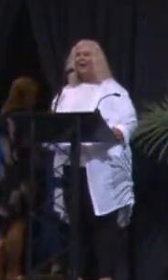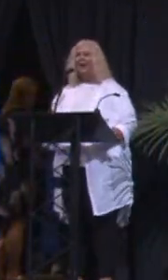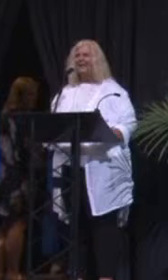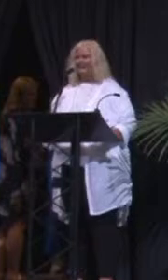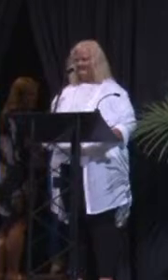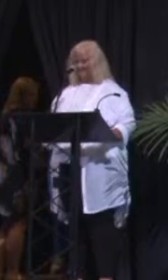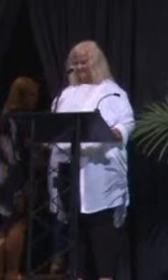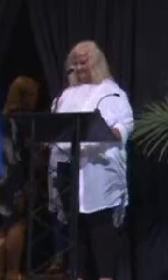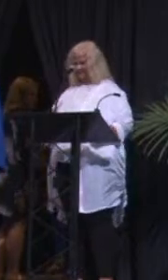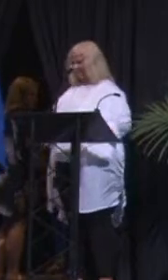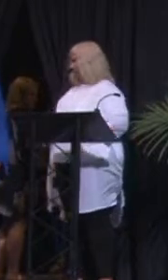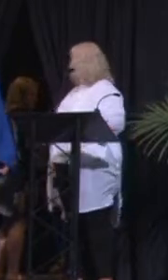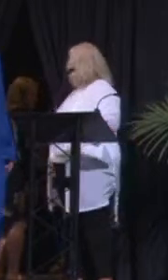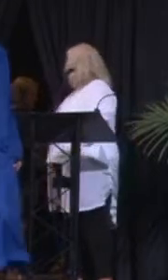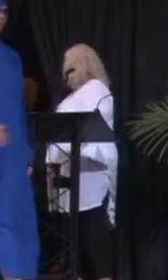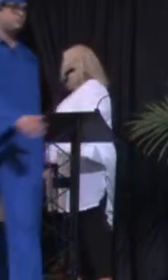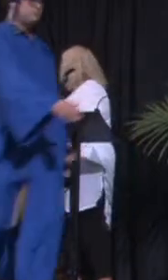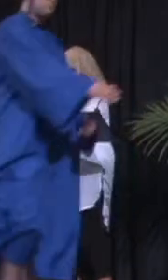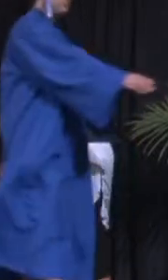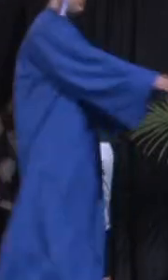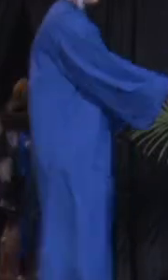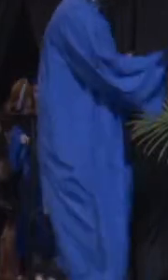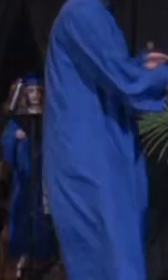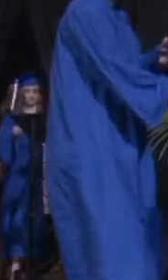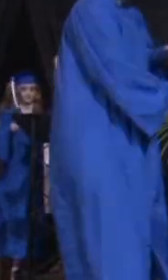Caden Swan.